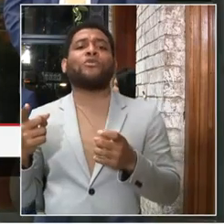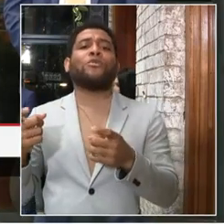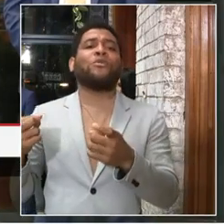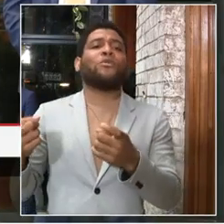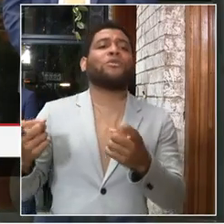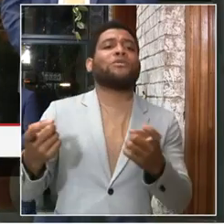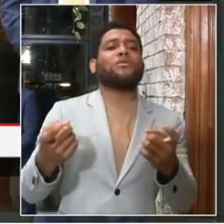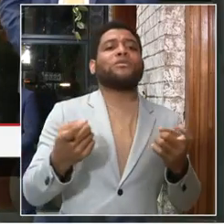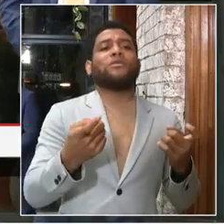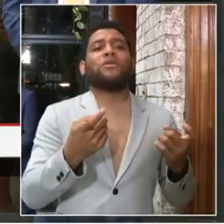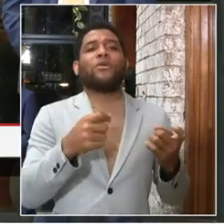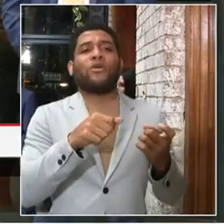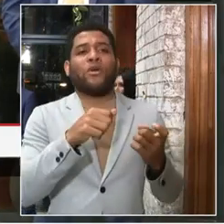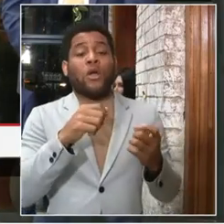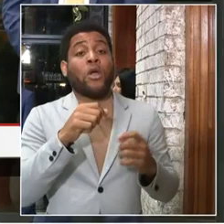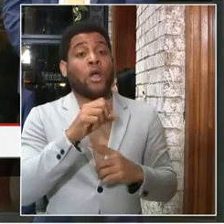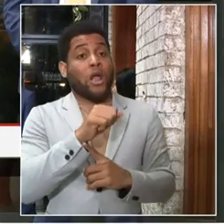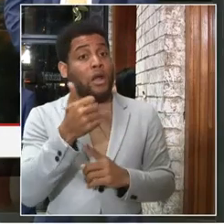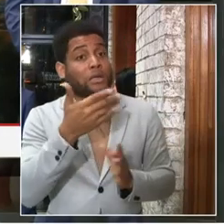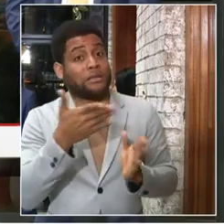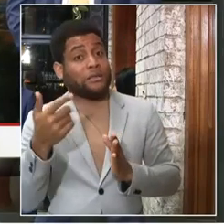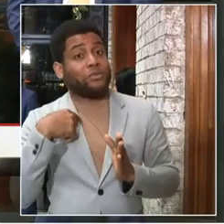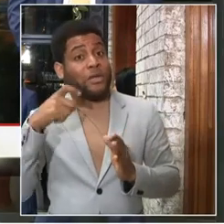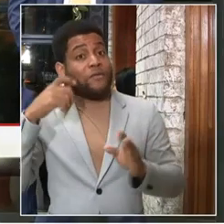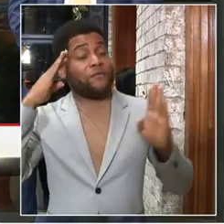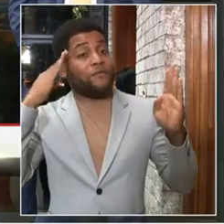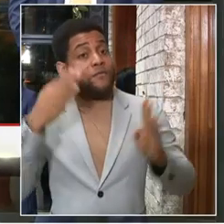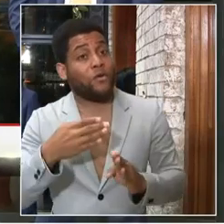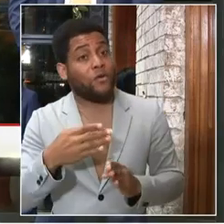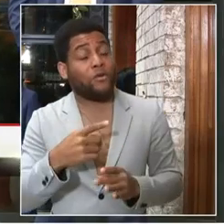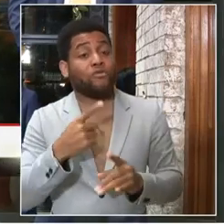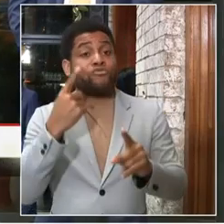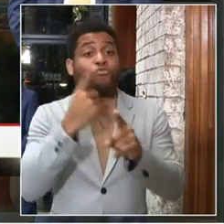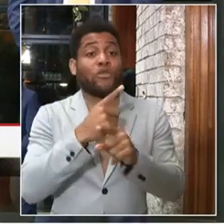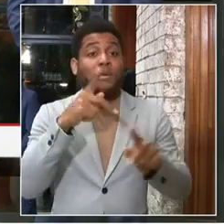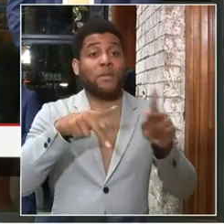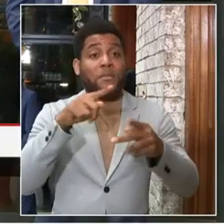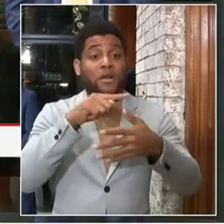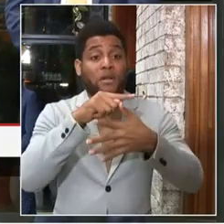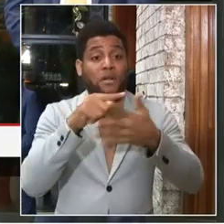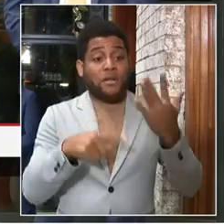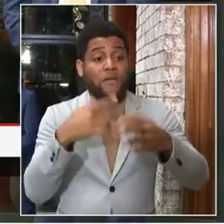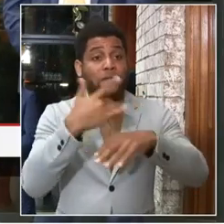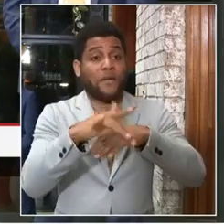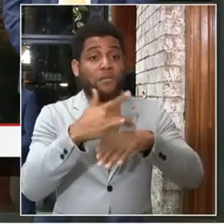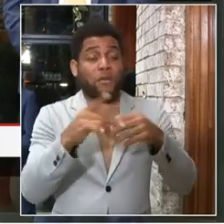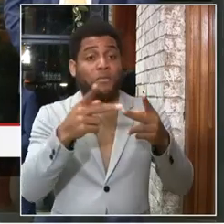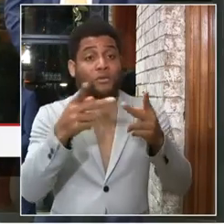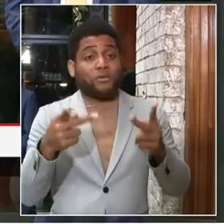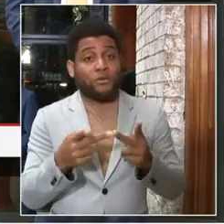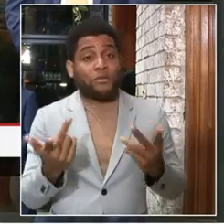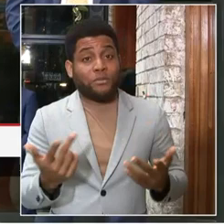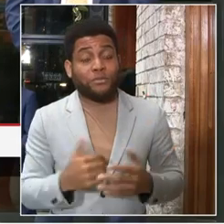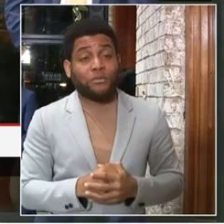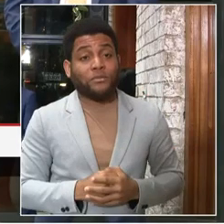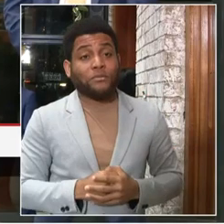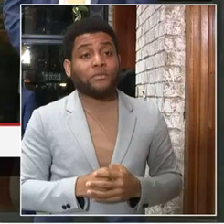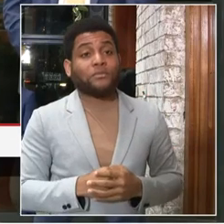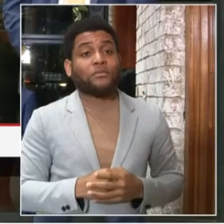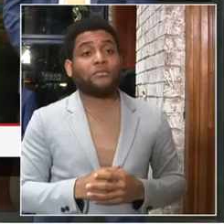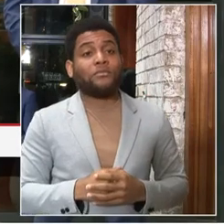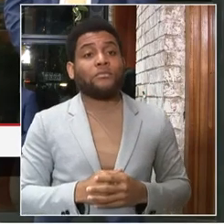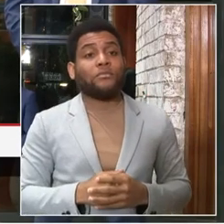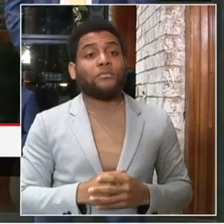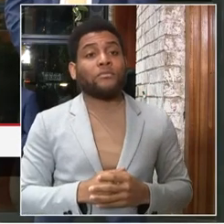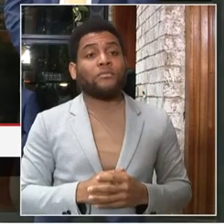we continue to focus on, the right people for all of these positions. One that we are recruiting for as